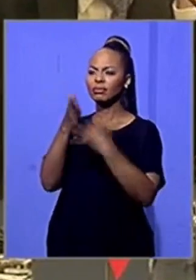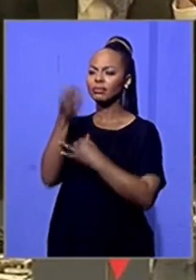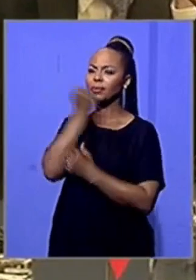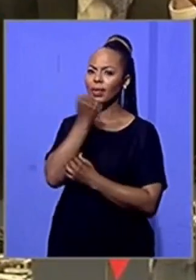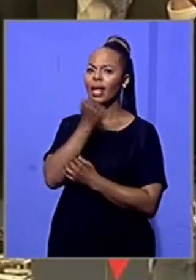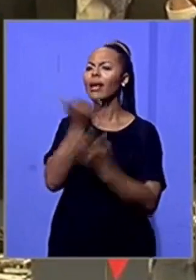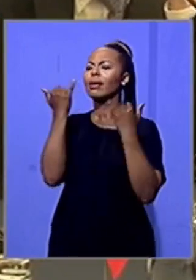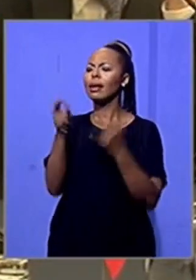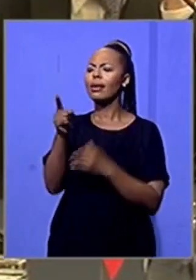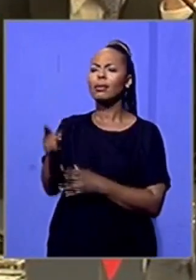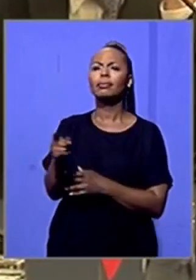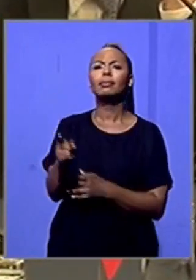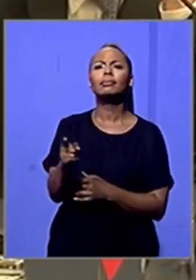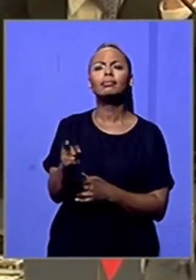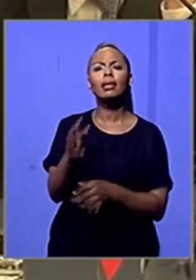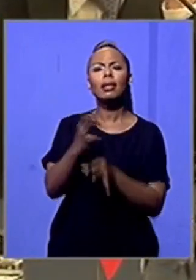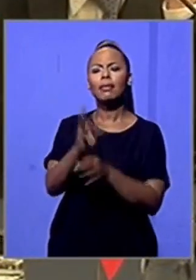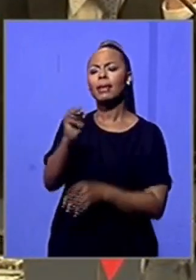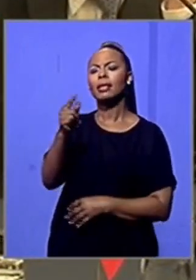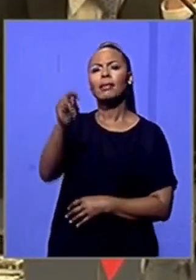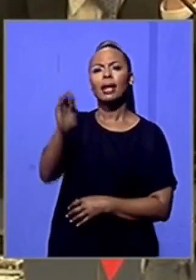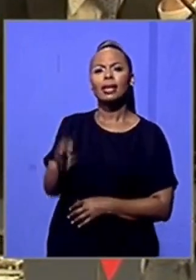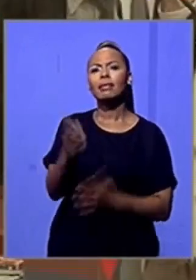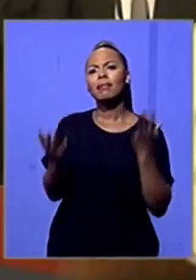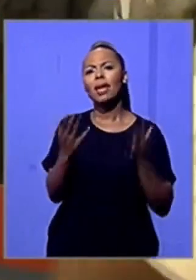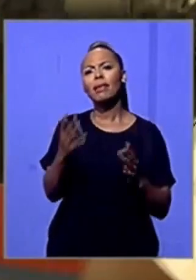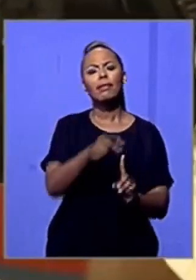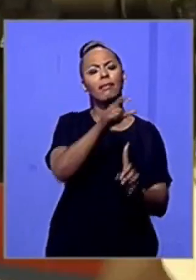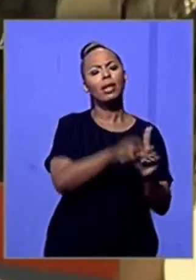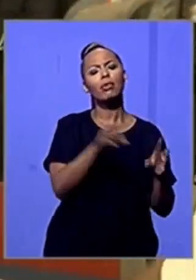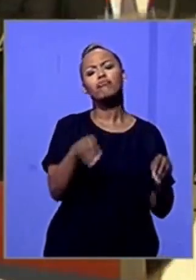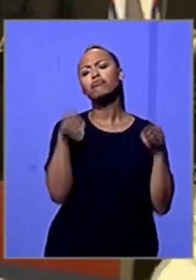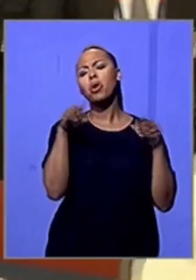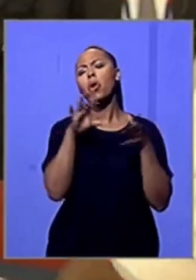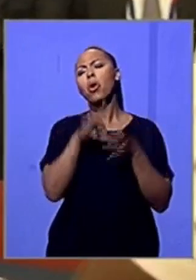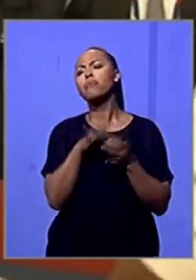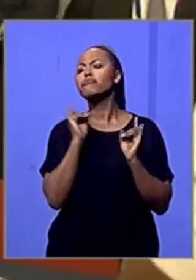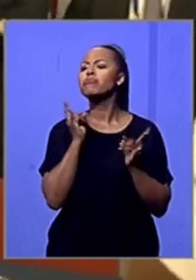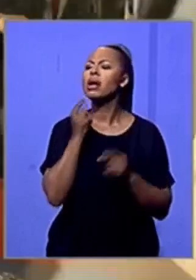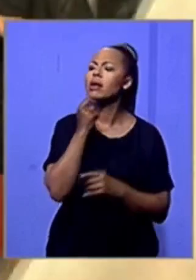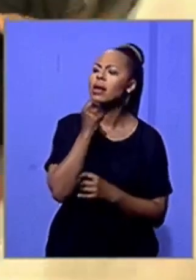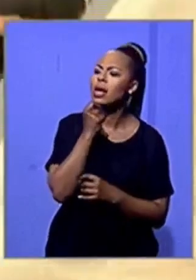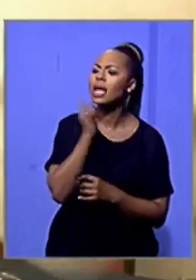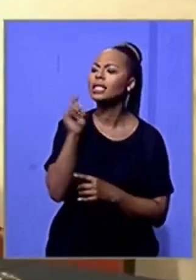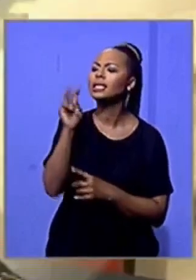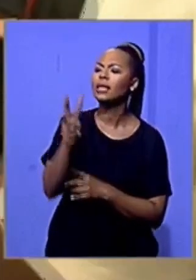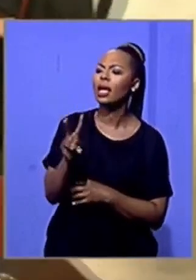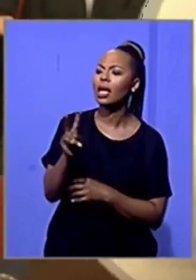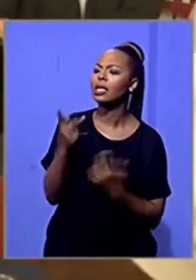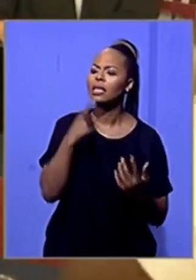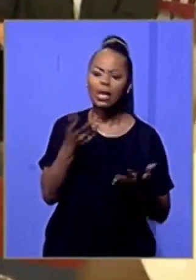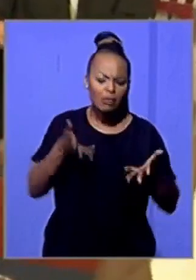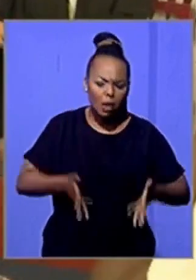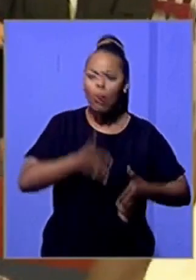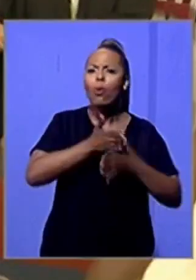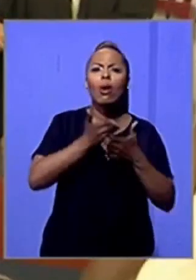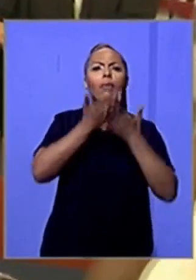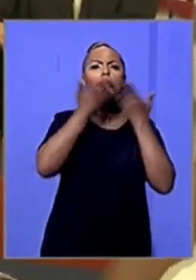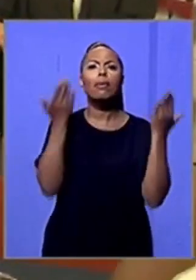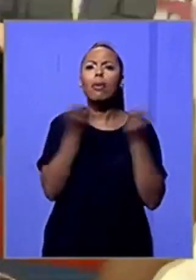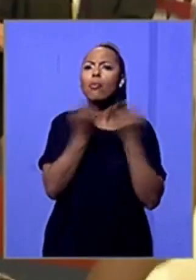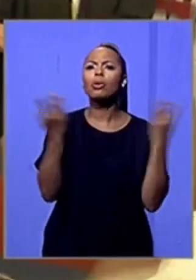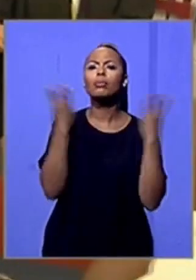gore mongwe ko lapeng a ka tswa a botsa gore go na le botlhoka tiro jo bontsi mono gae beng ba